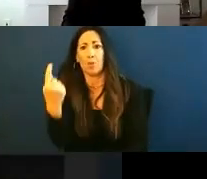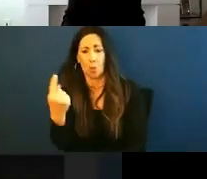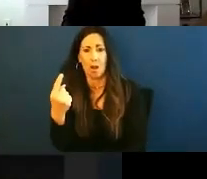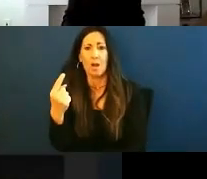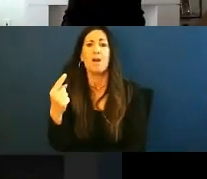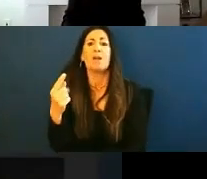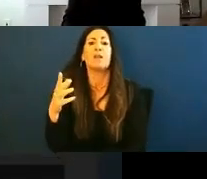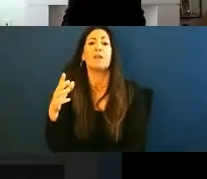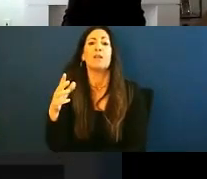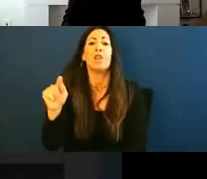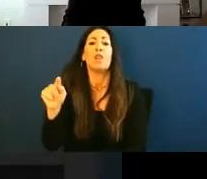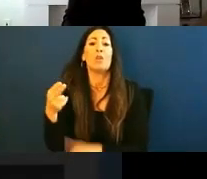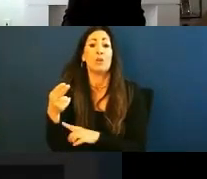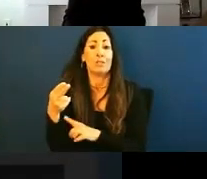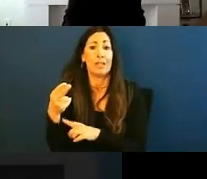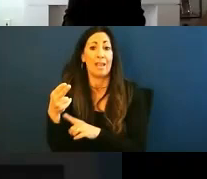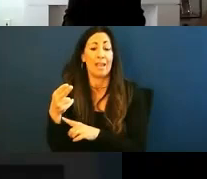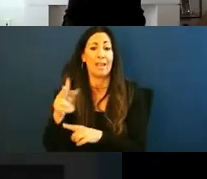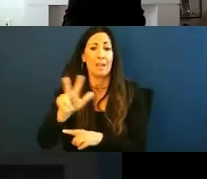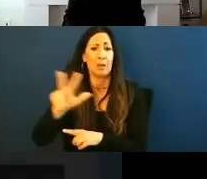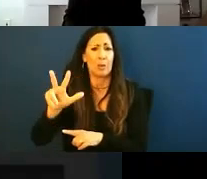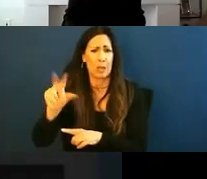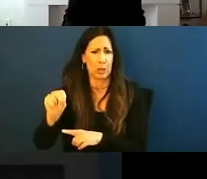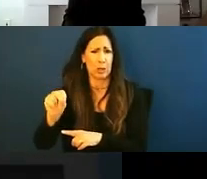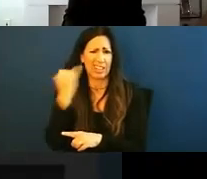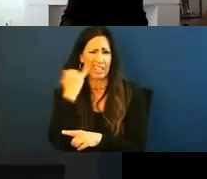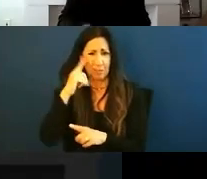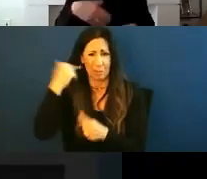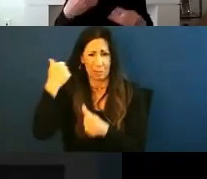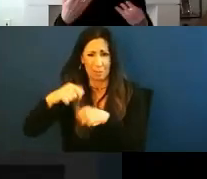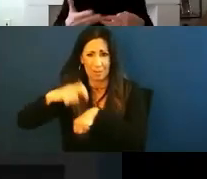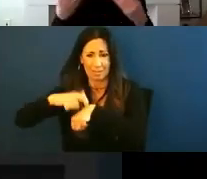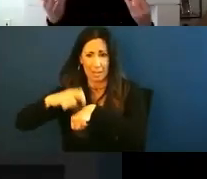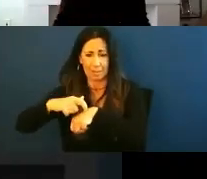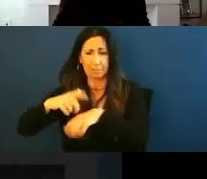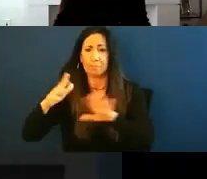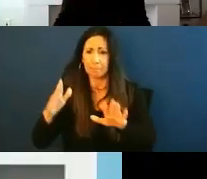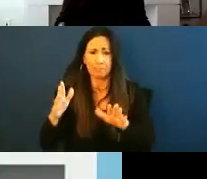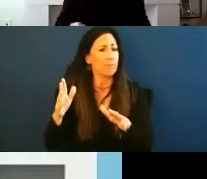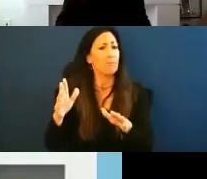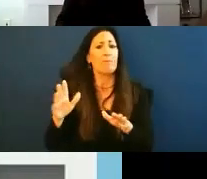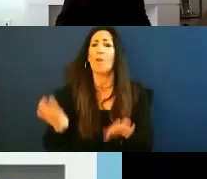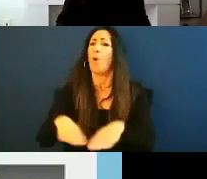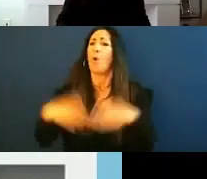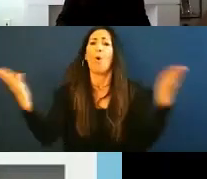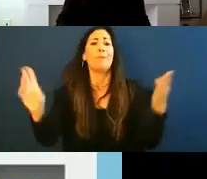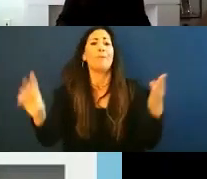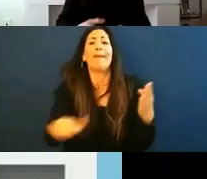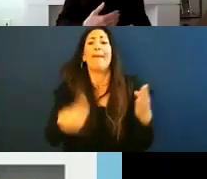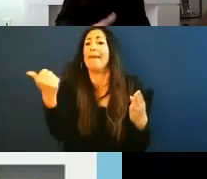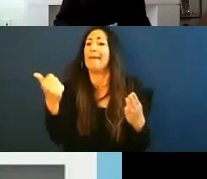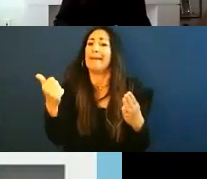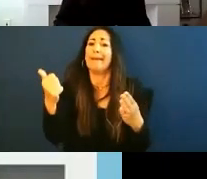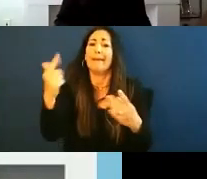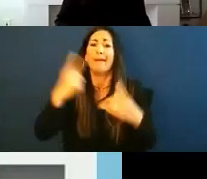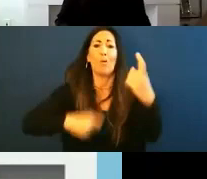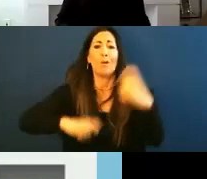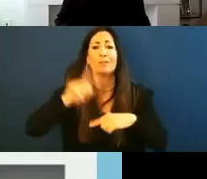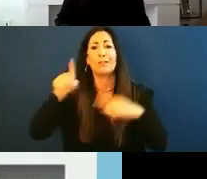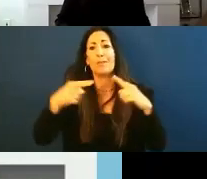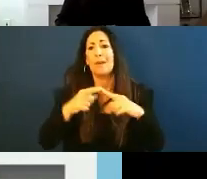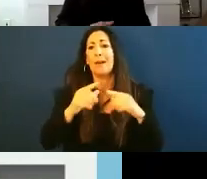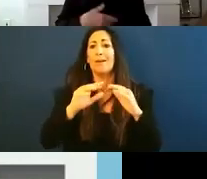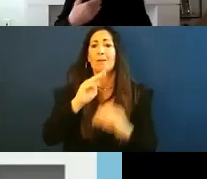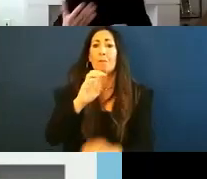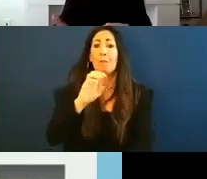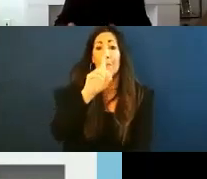Thursday at 3:30, if I'm remembering the times. And any kinds of questions you have about modes of